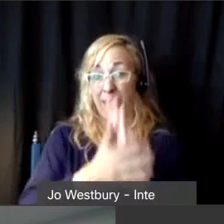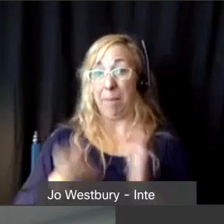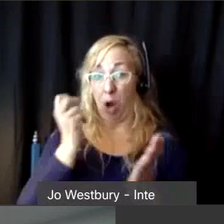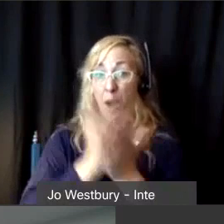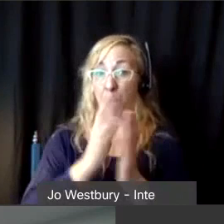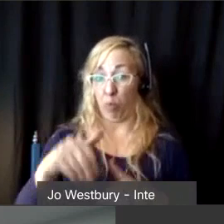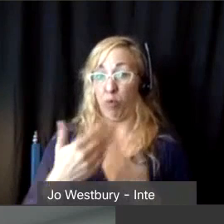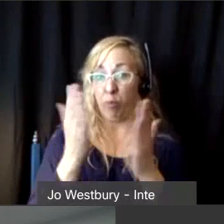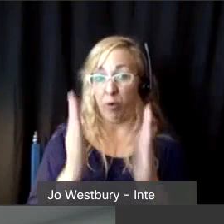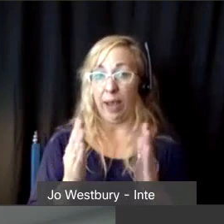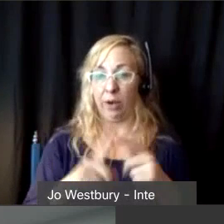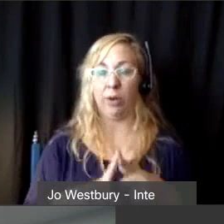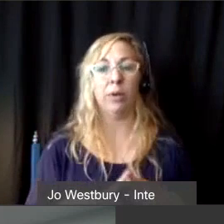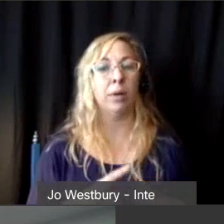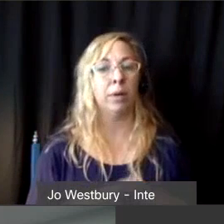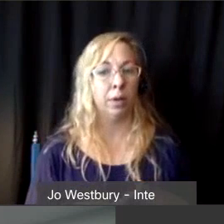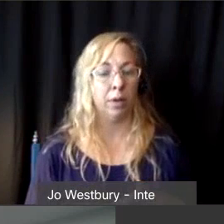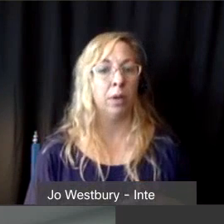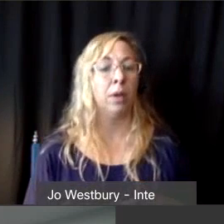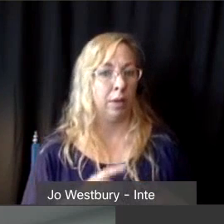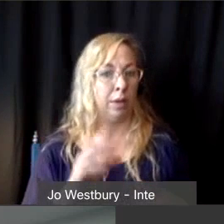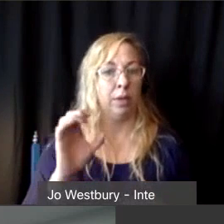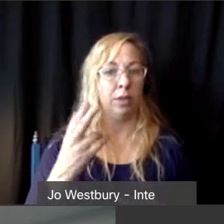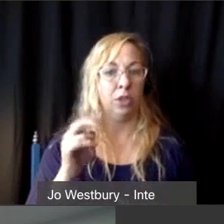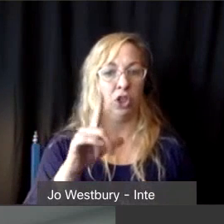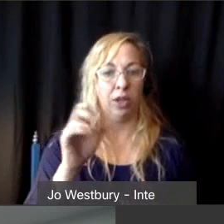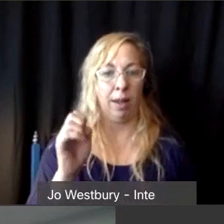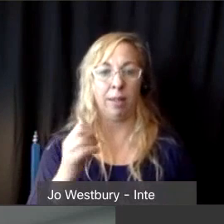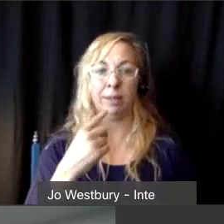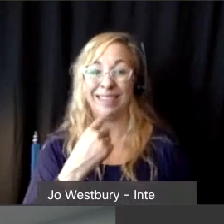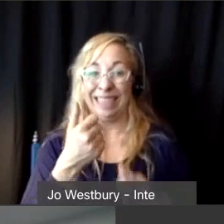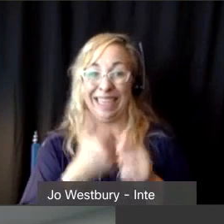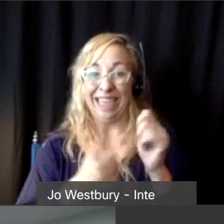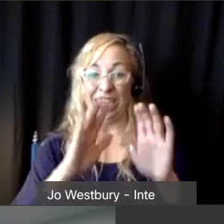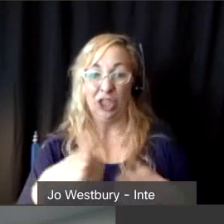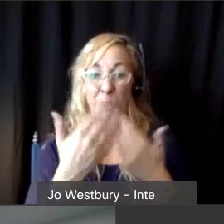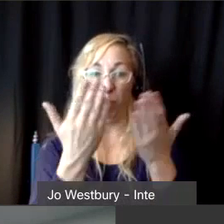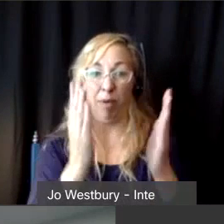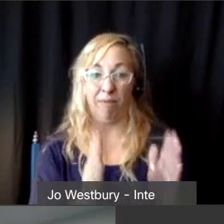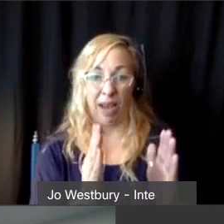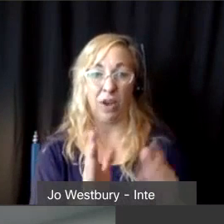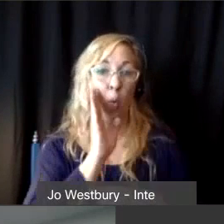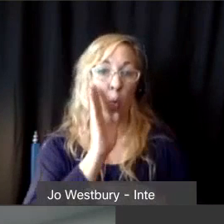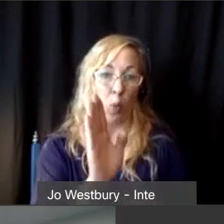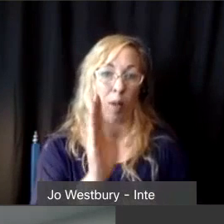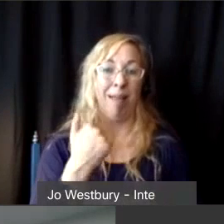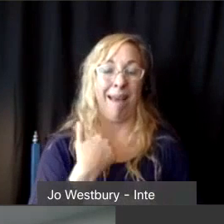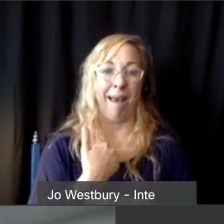Correct. And then to follow up with what Kirk just said, each provider would have their own comprehensive assessment